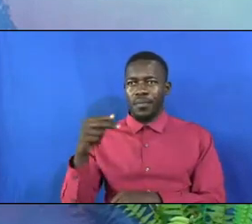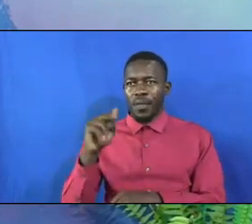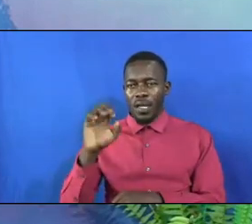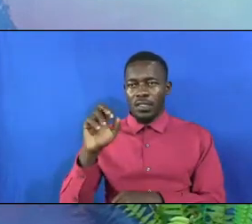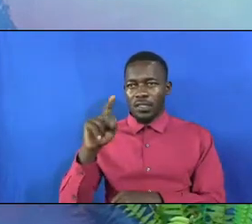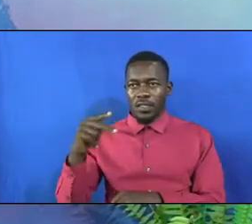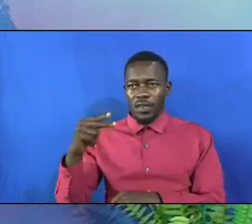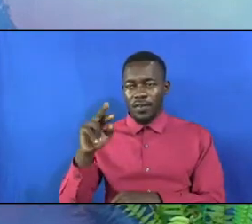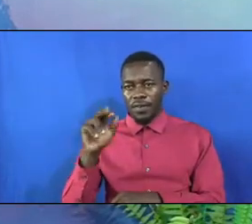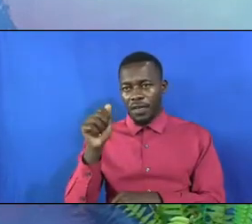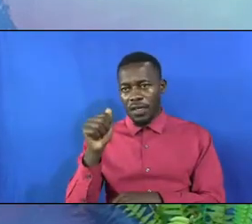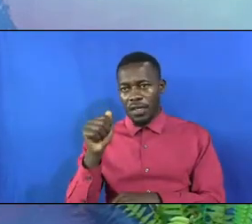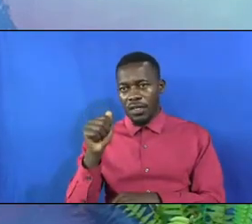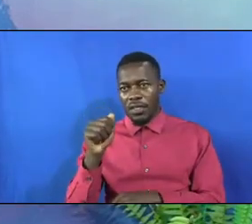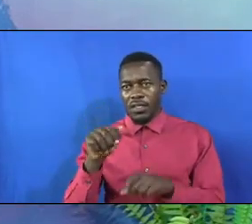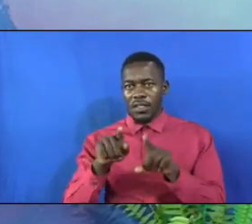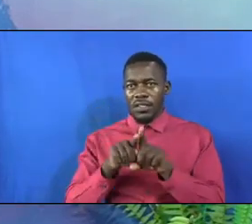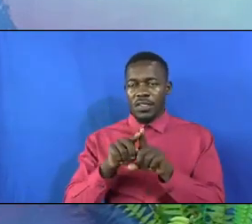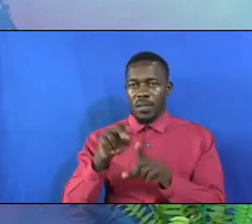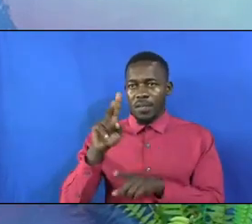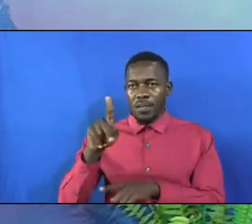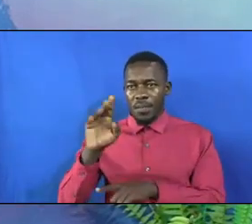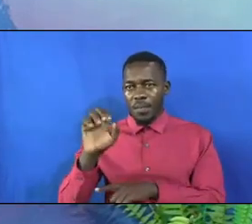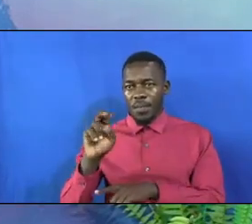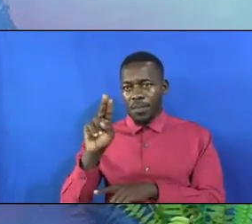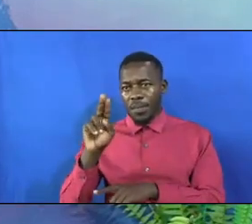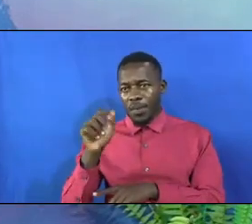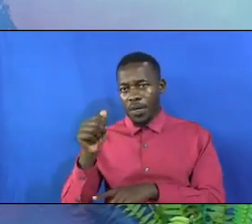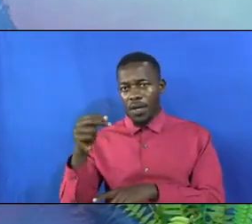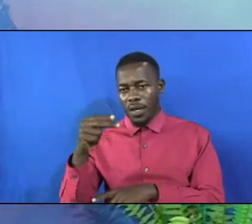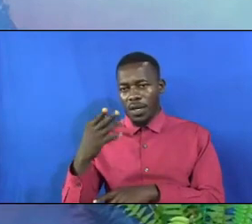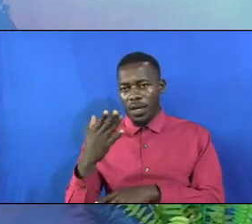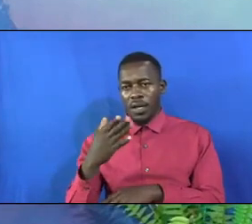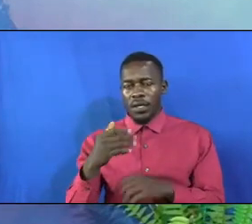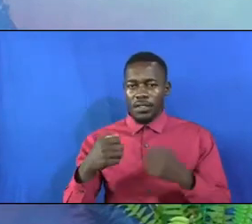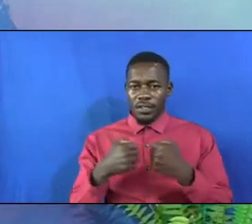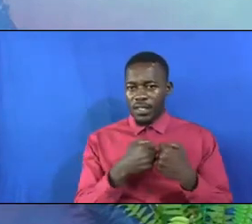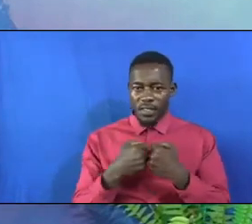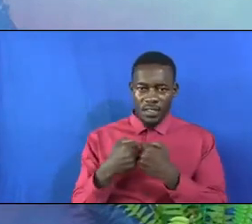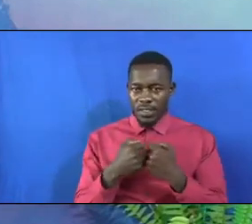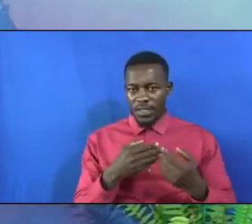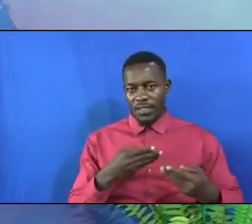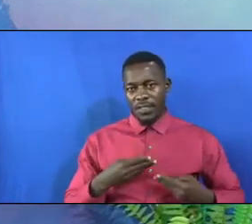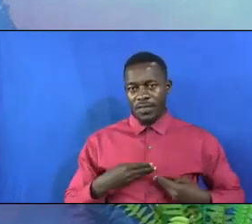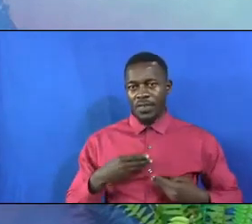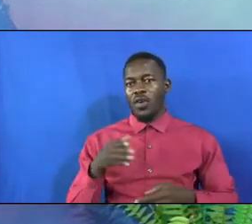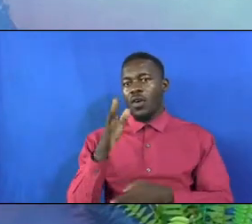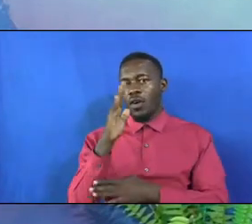took up the challenge. Will you? May the Lord help us.